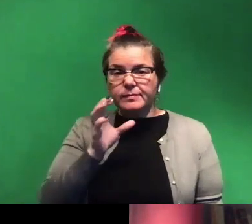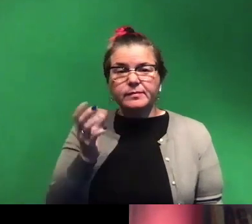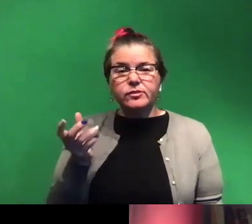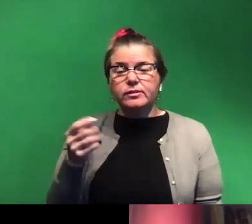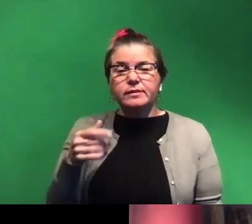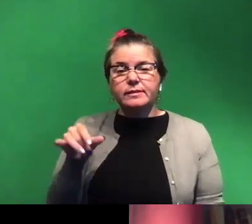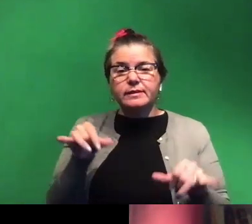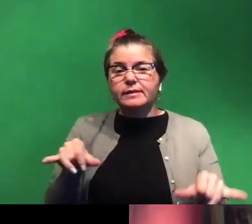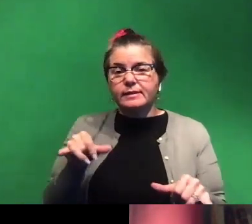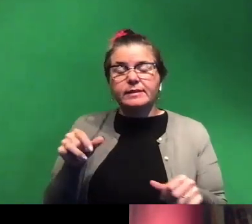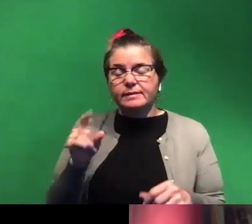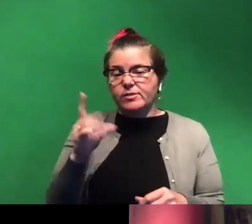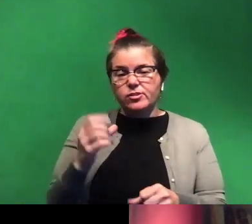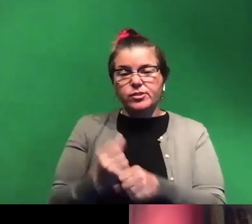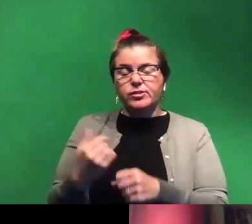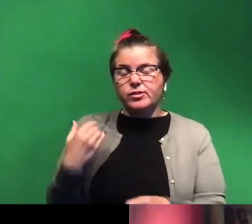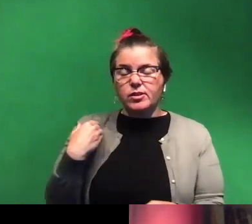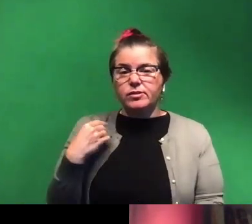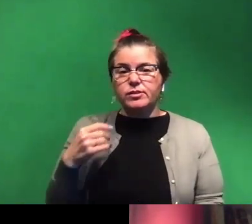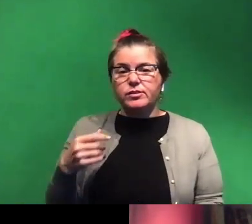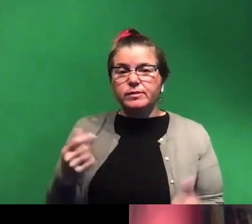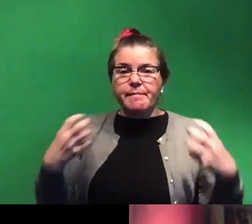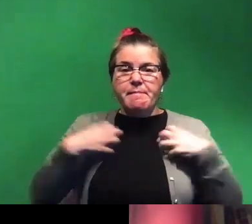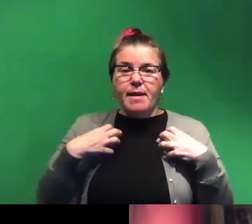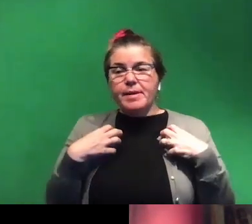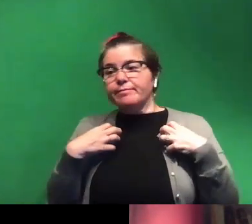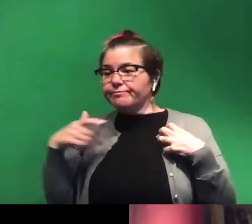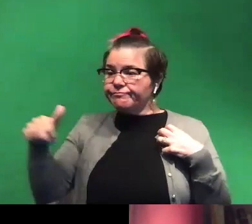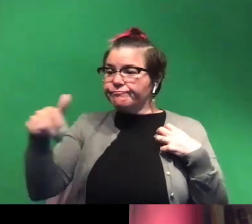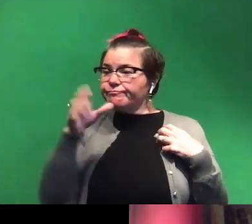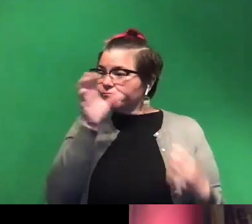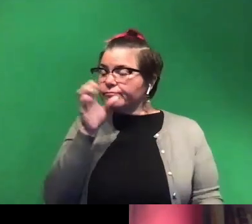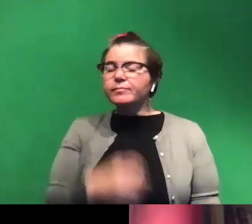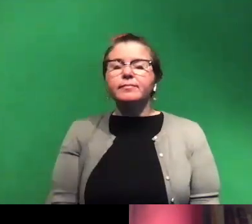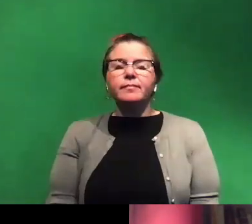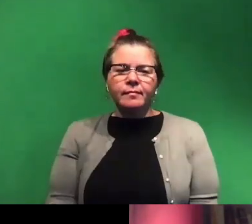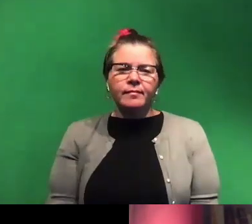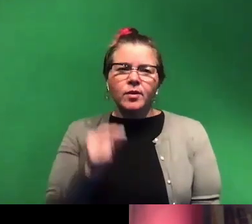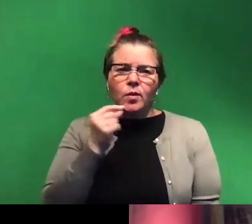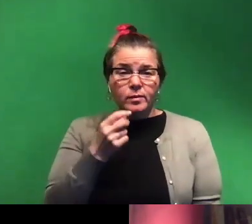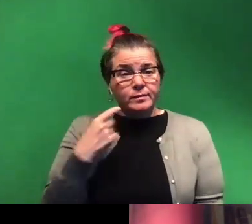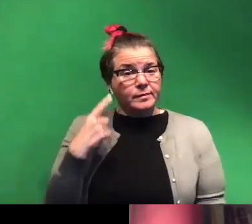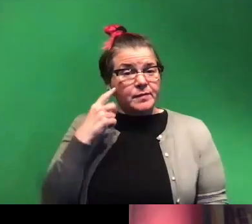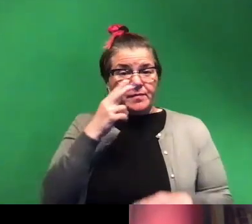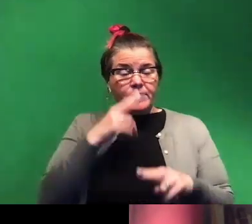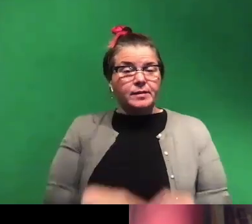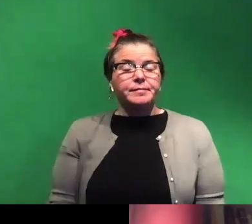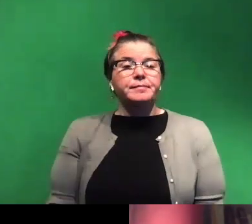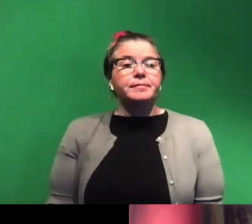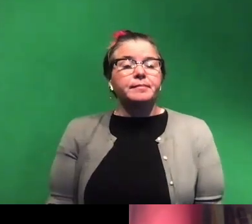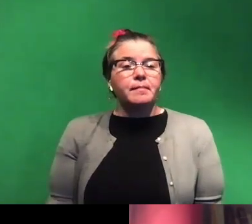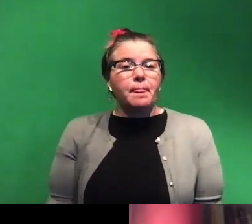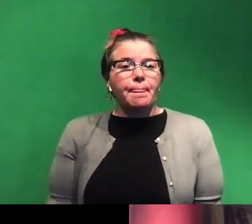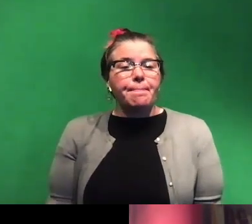as was done over 100 years ago, where you just put on your backpack and you start walking. Cool. That sounds fun. All right,